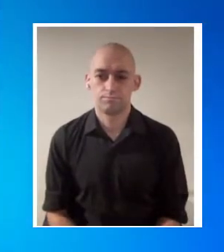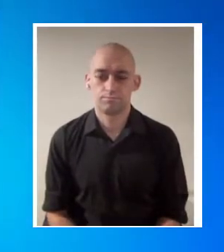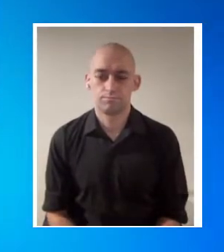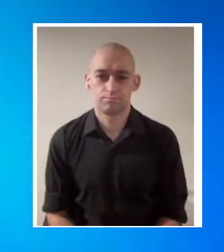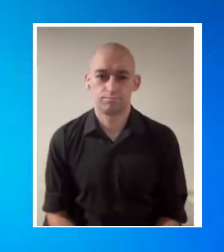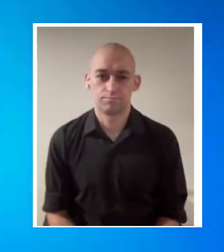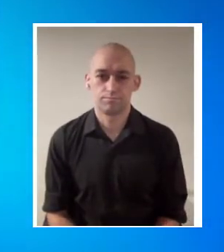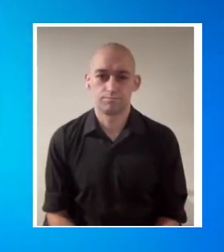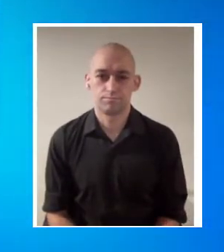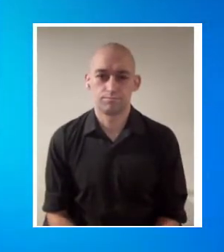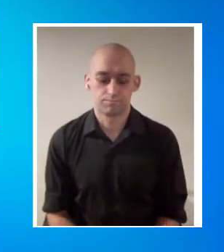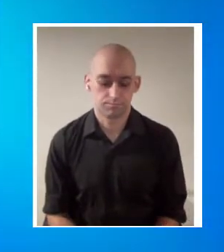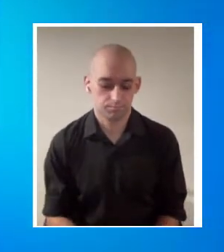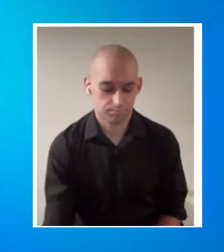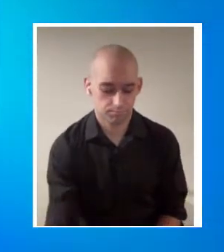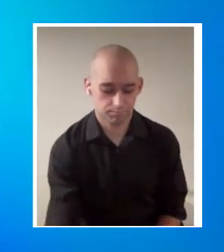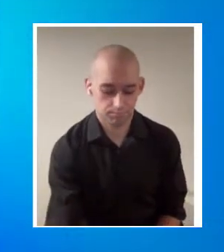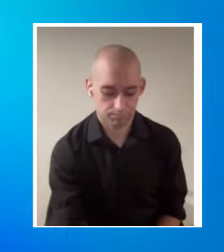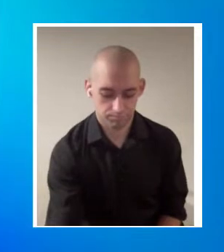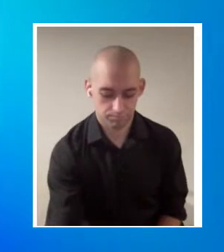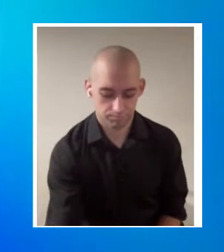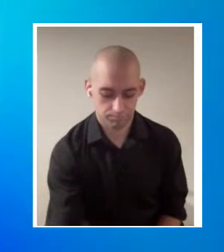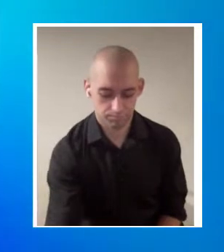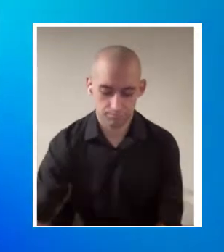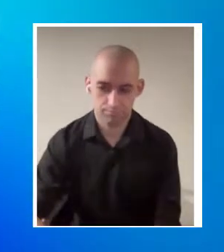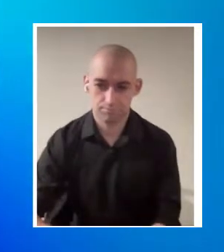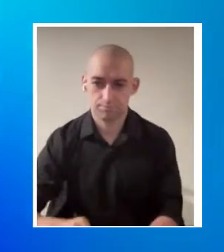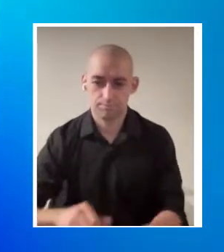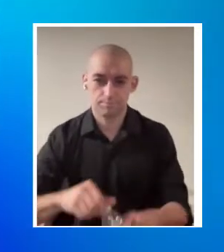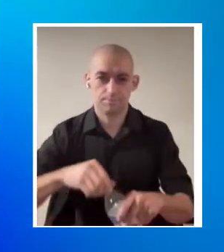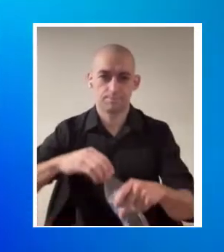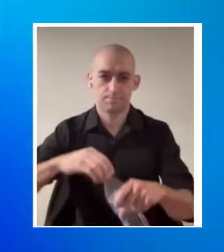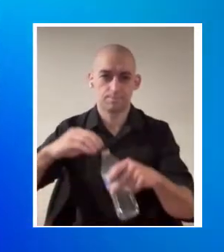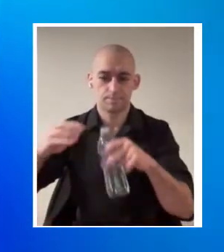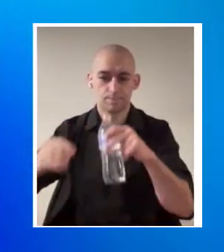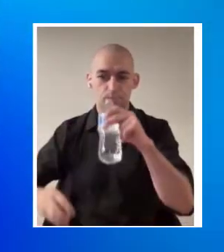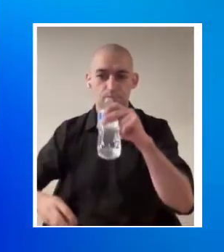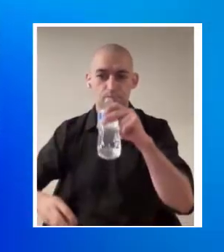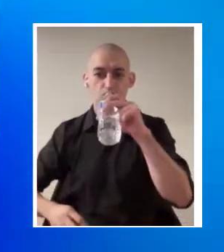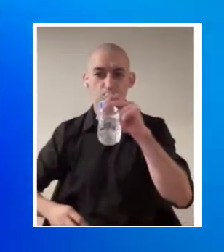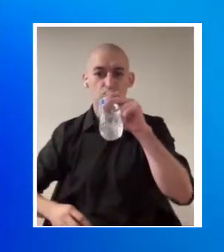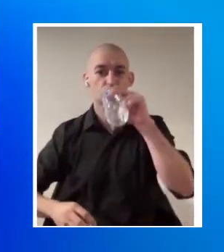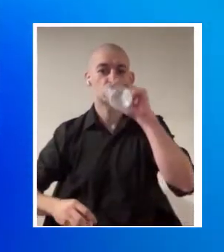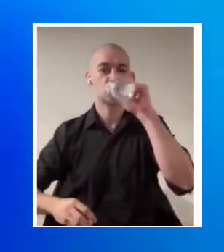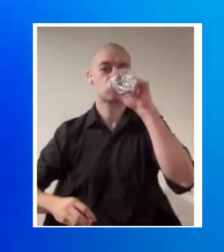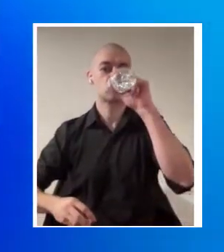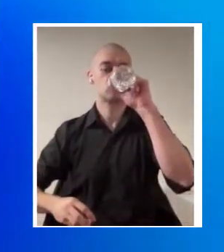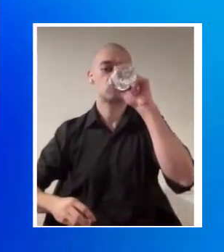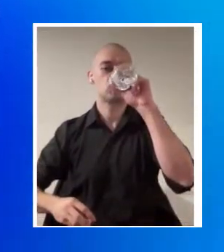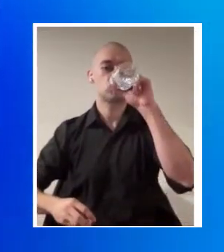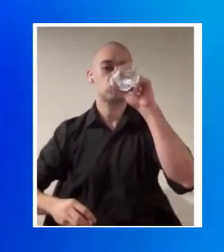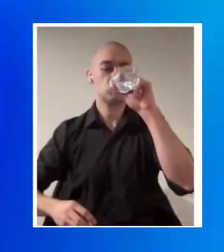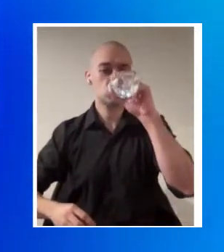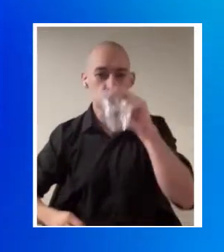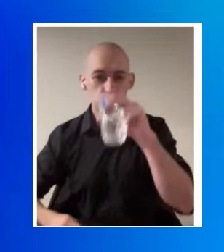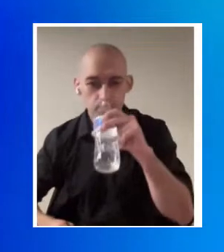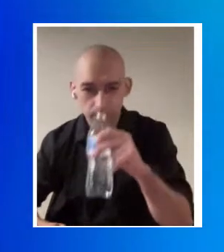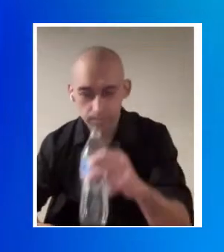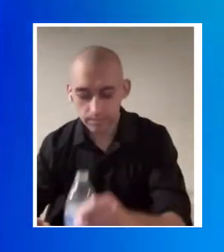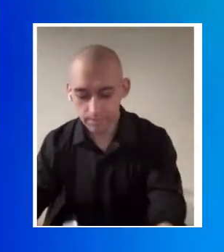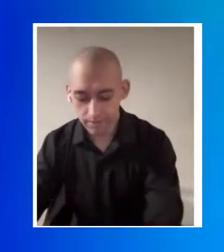us to provide services, and I appreciate you checking in about everything. That's all.